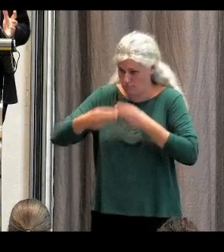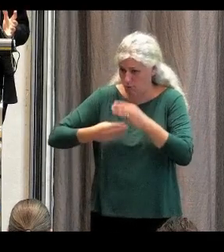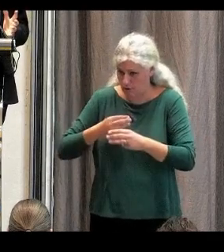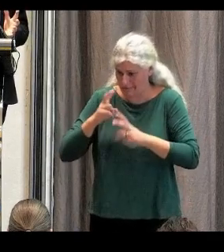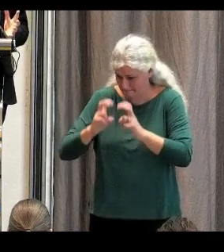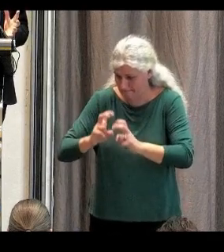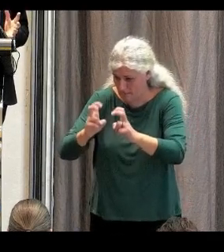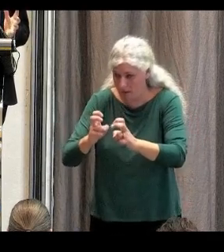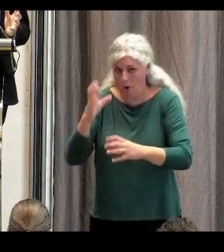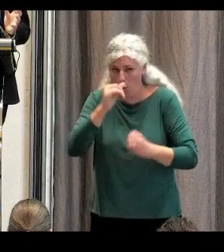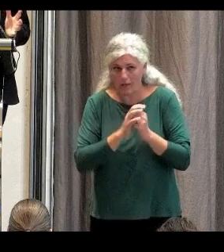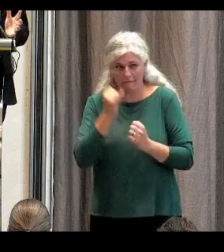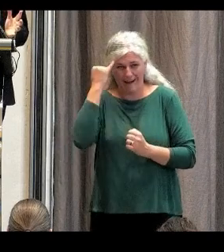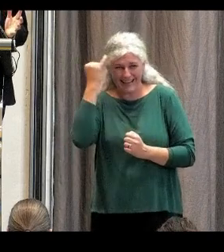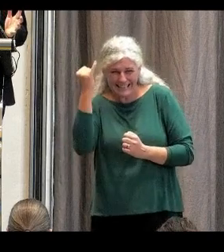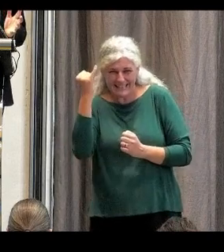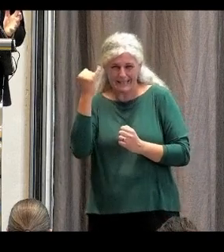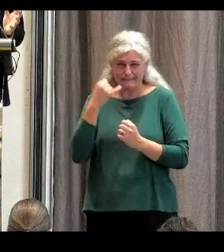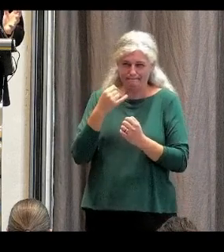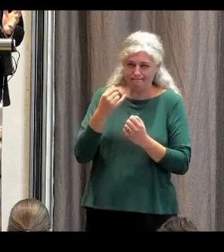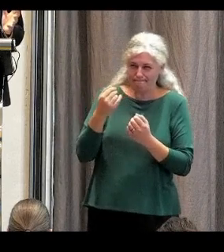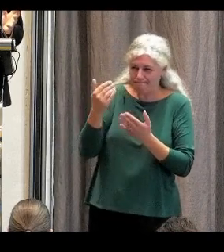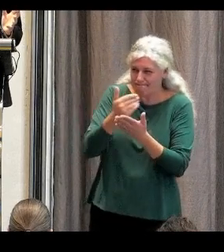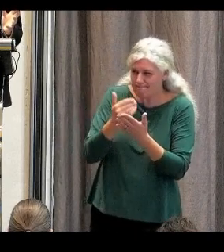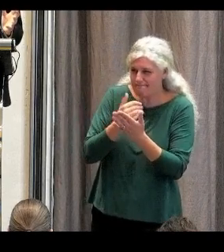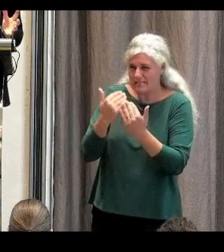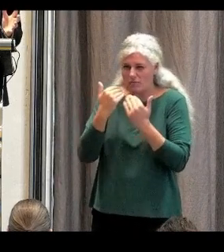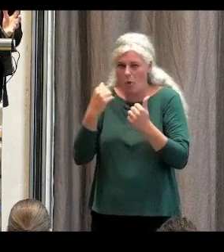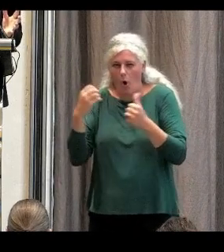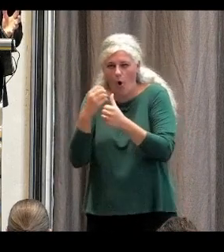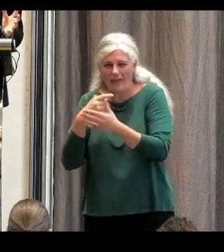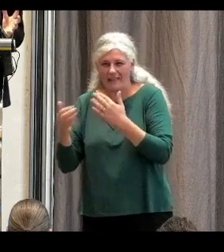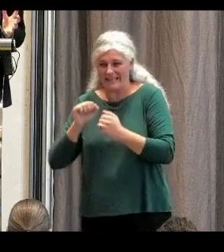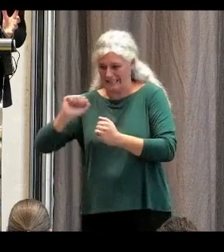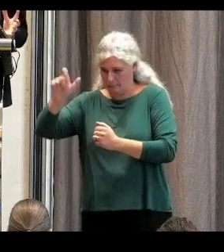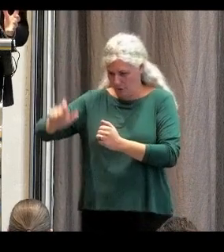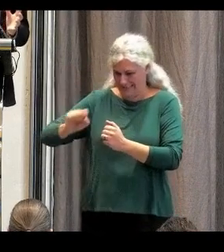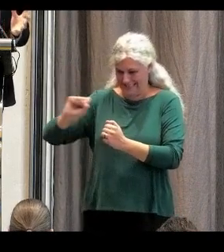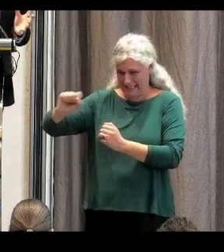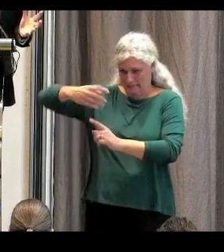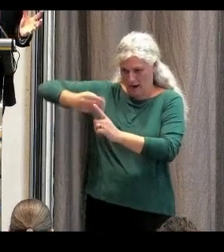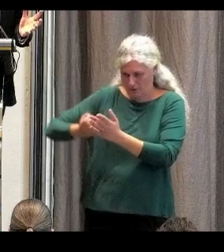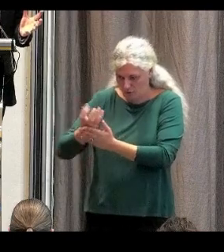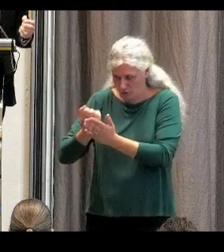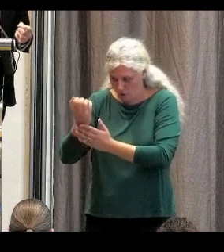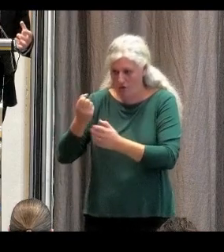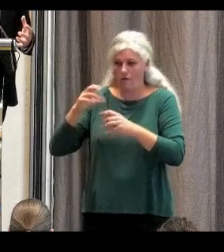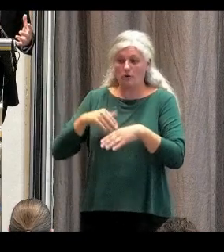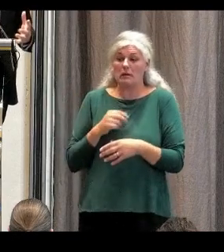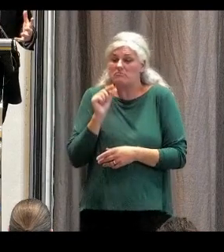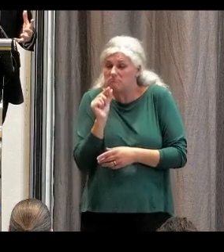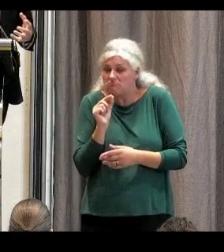we can look for clues, and we look for clues. Are there things in the patient's story that tell us actually they've been having minor seizures,